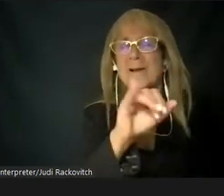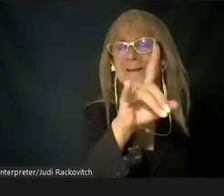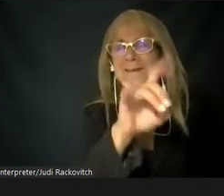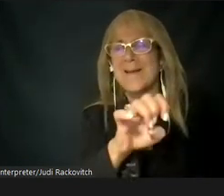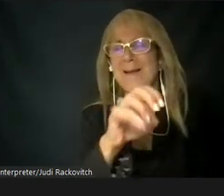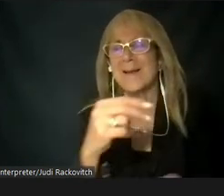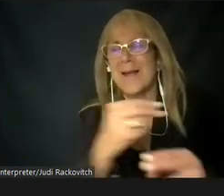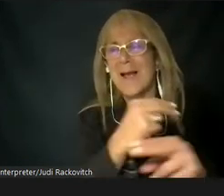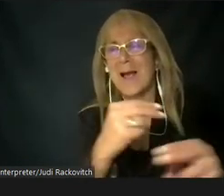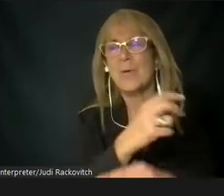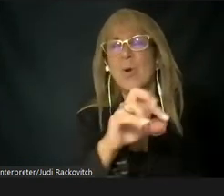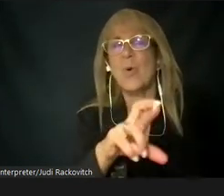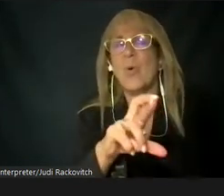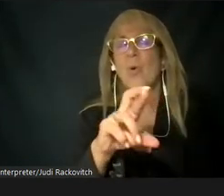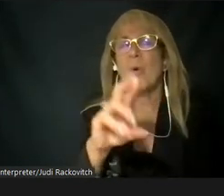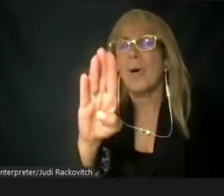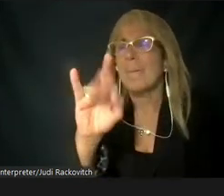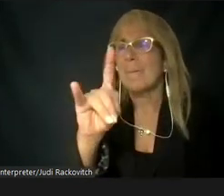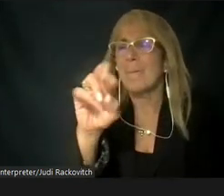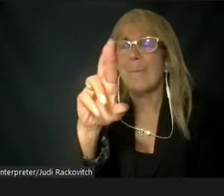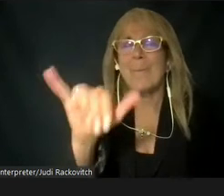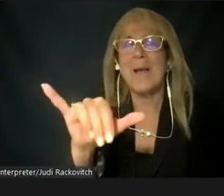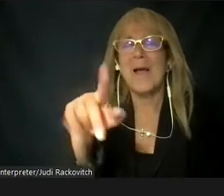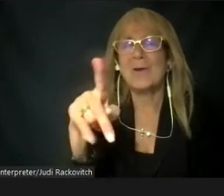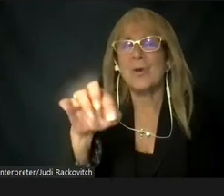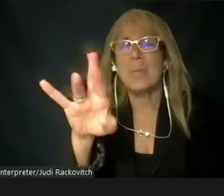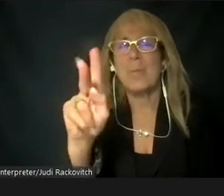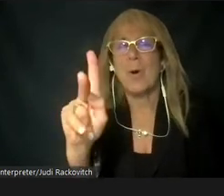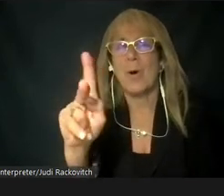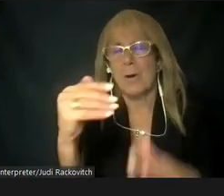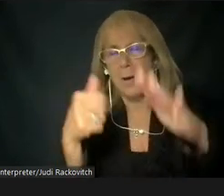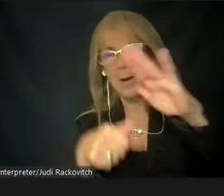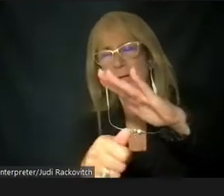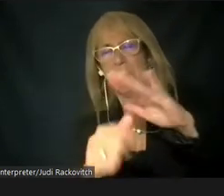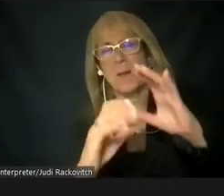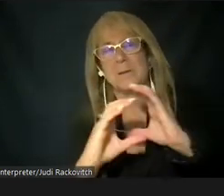or the Battery Park underpass connecting the FDR Drive and Route 9A.